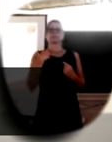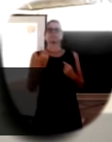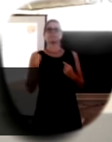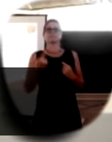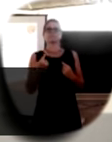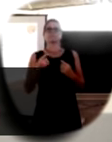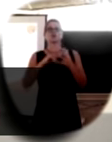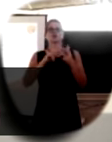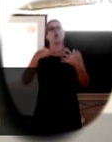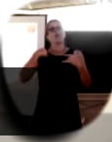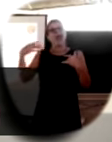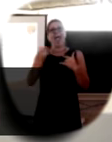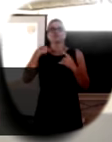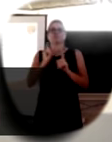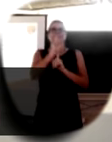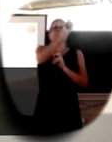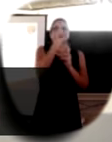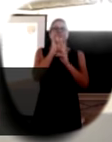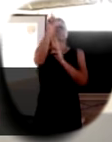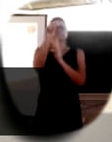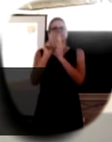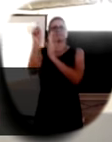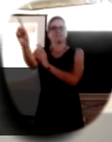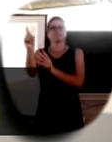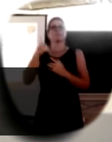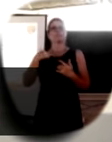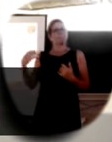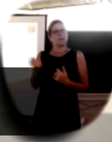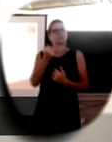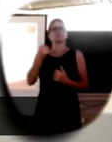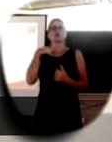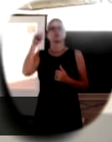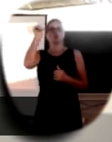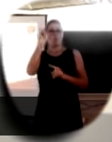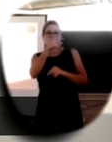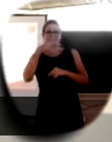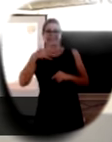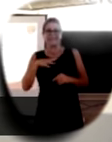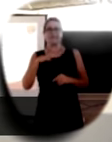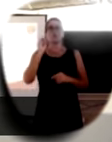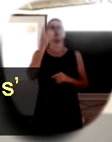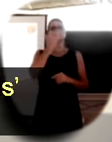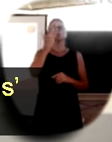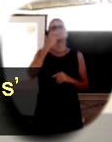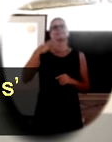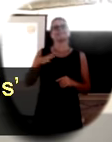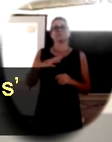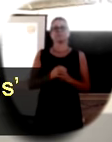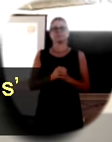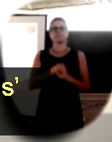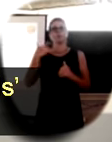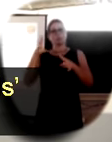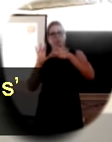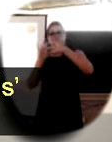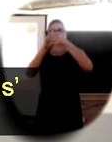to be proactive, so we're doing this just off our own bat, and be responsive to need and relevant to the schools. We want to be relevant